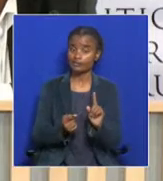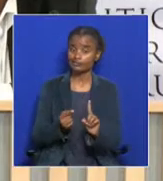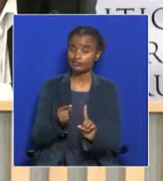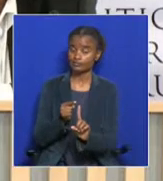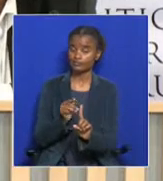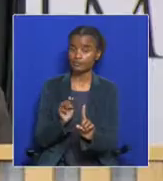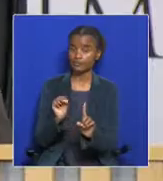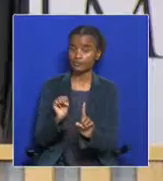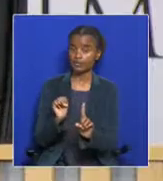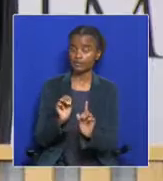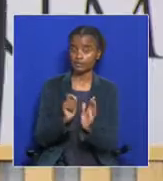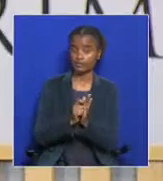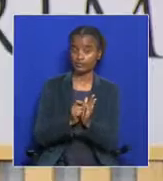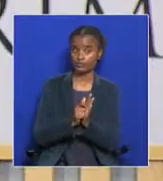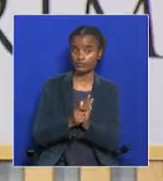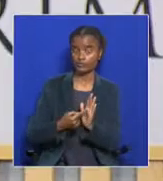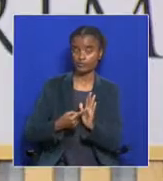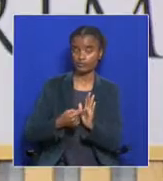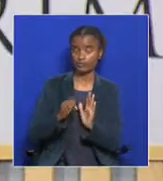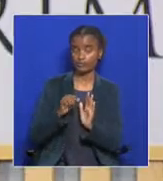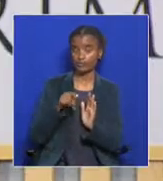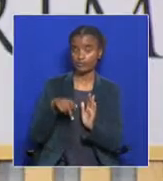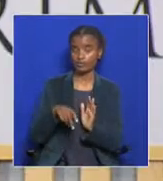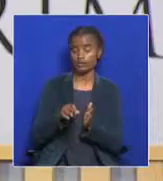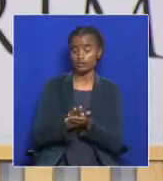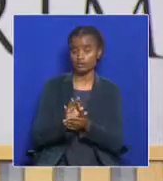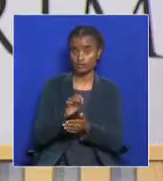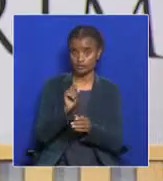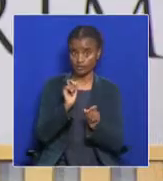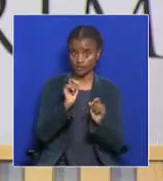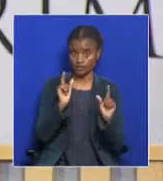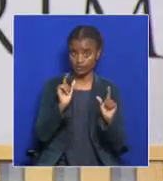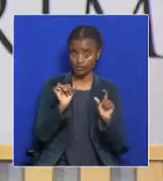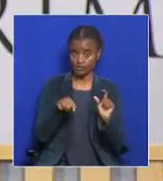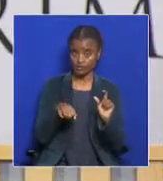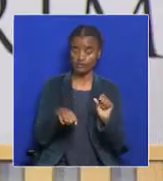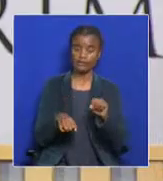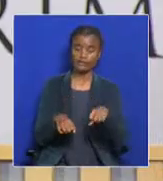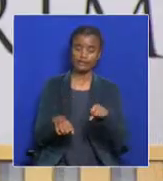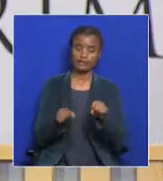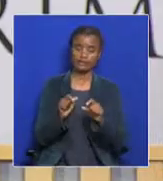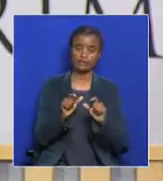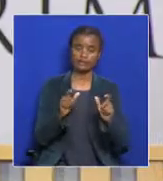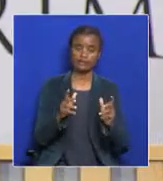in that SAP 13? Yes, Commissioner.